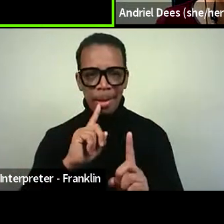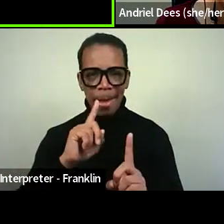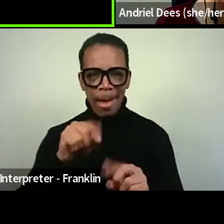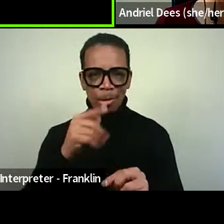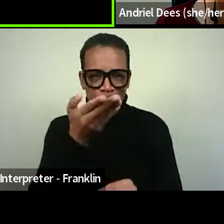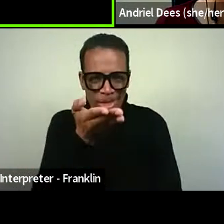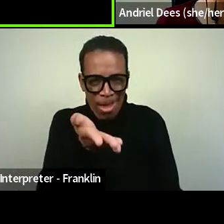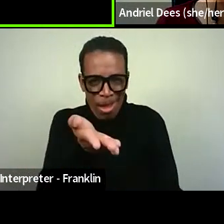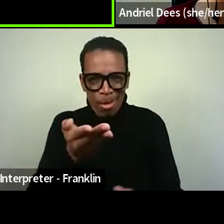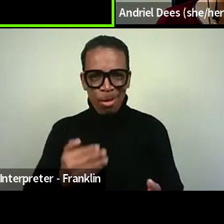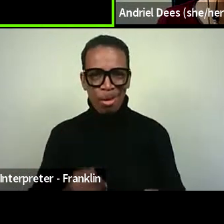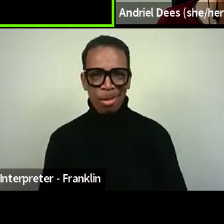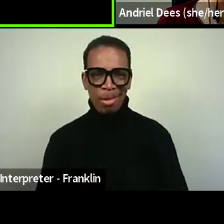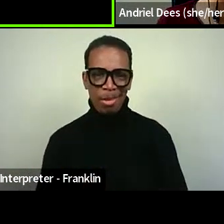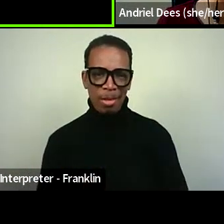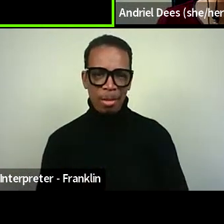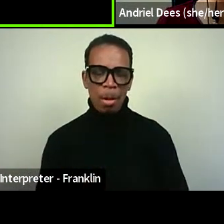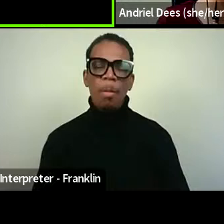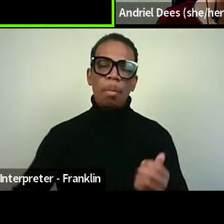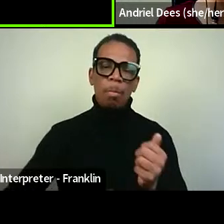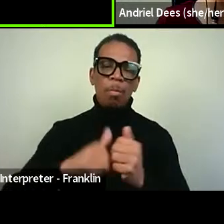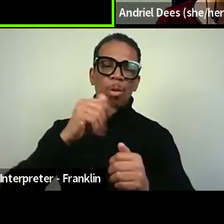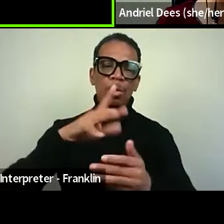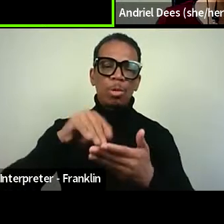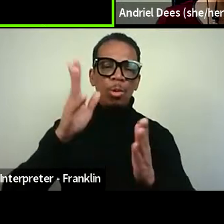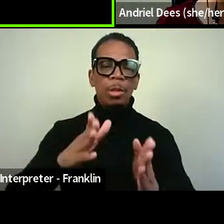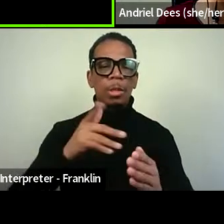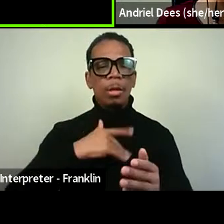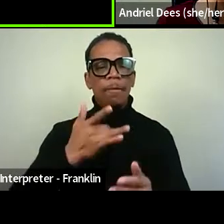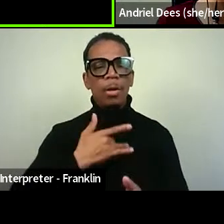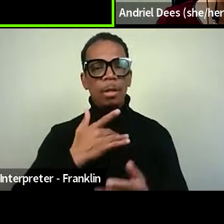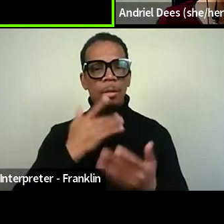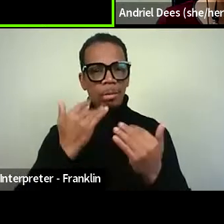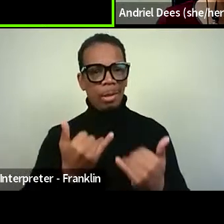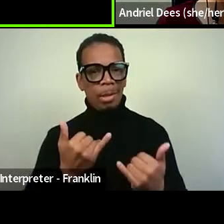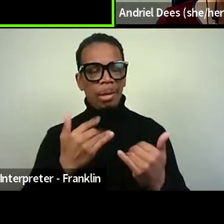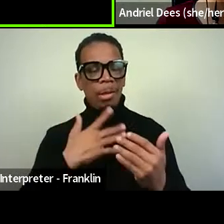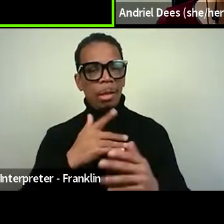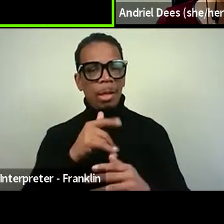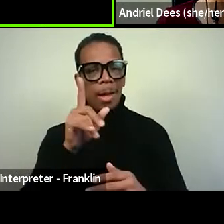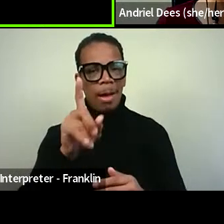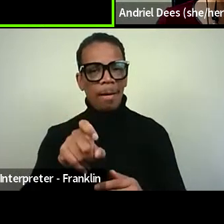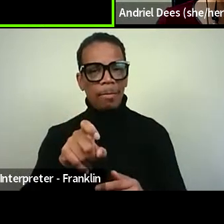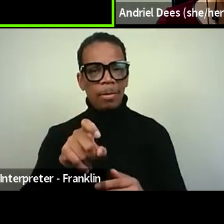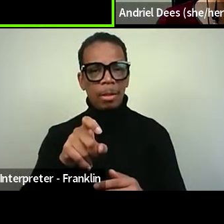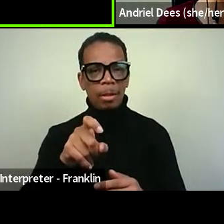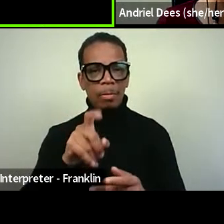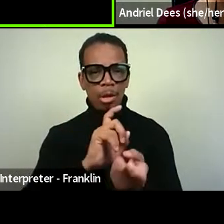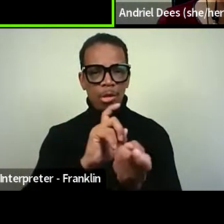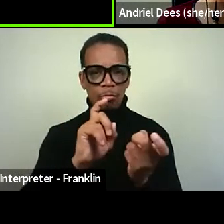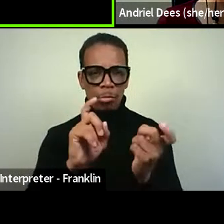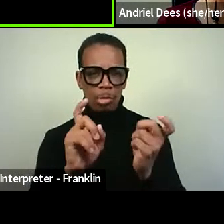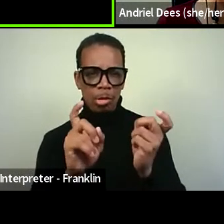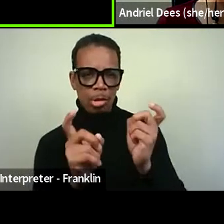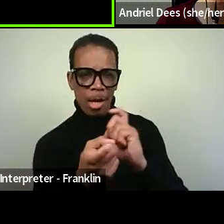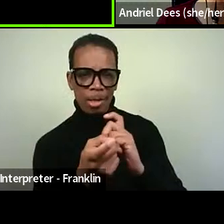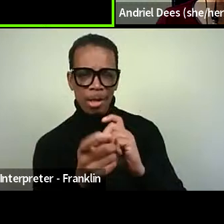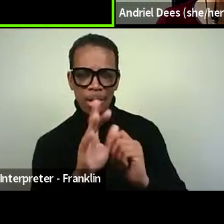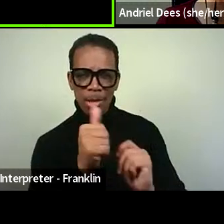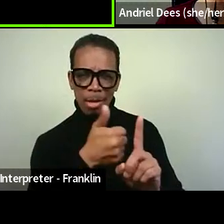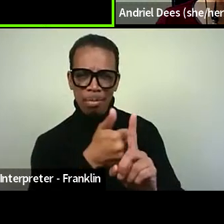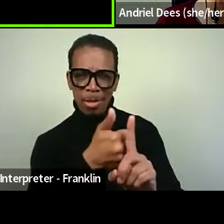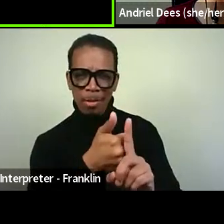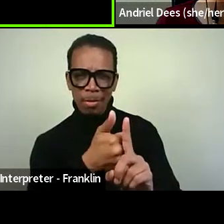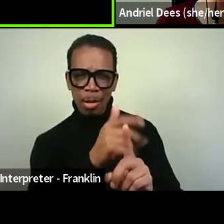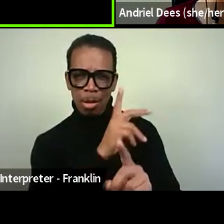The answer is there. Many students still feel to this day that they have to censor our personalities. And it's not just